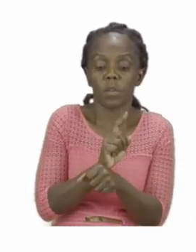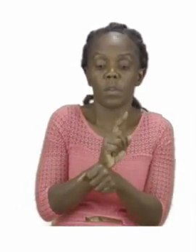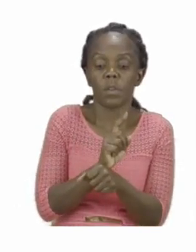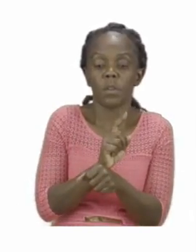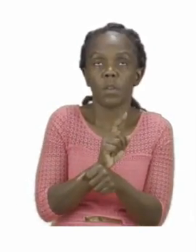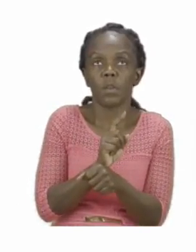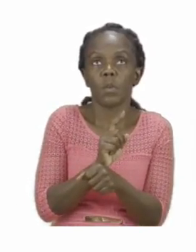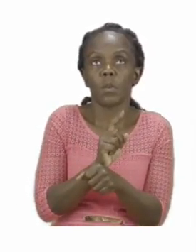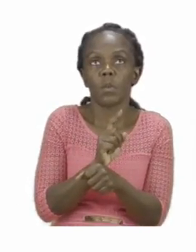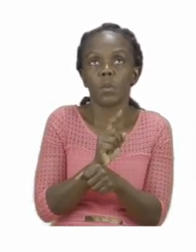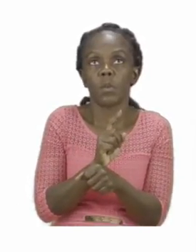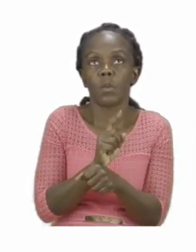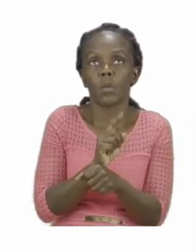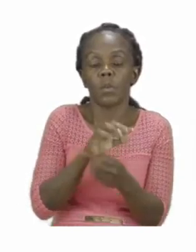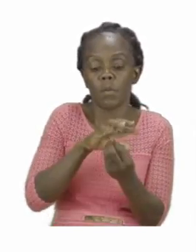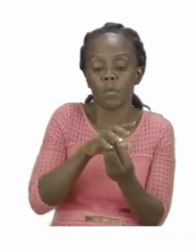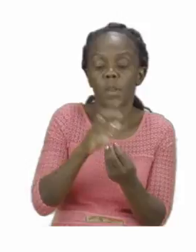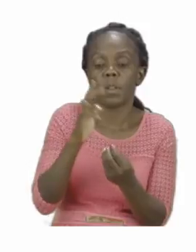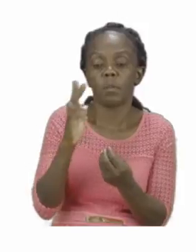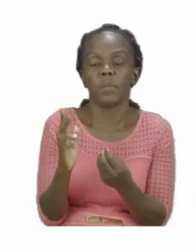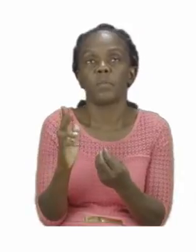That is the brother.